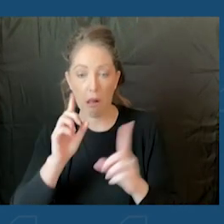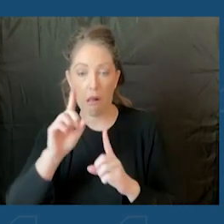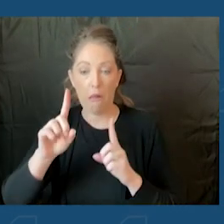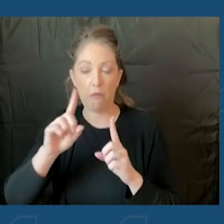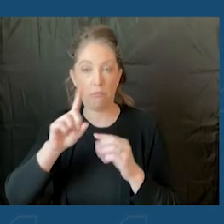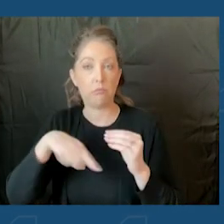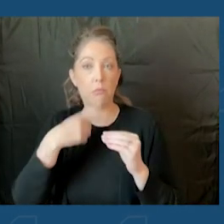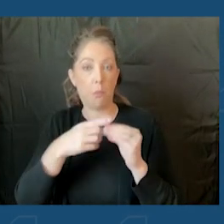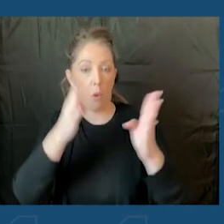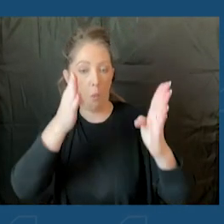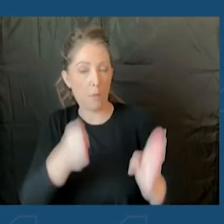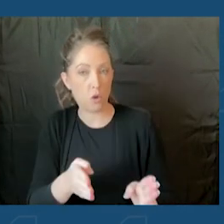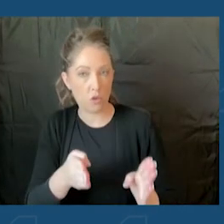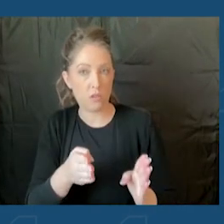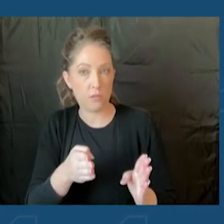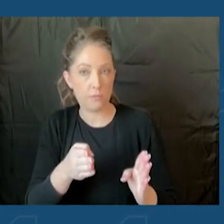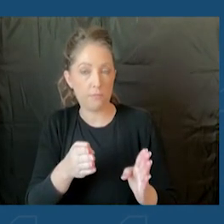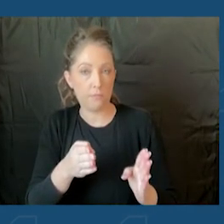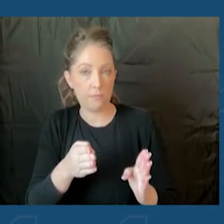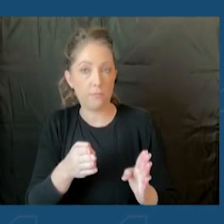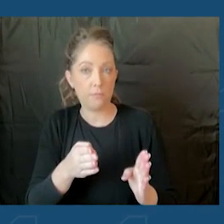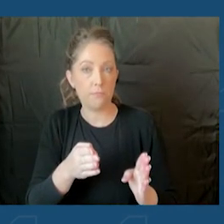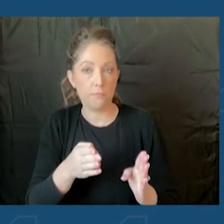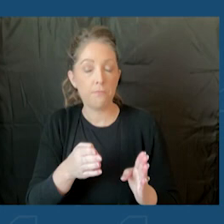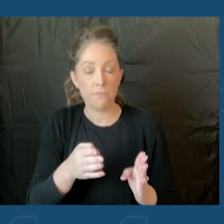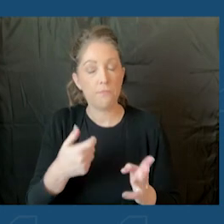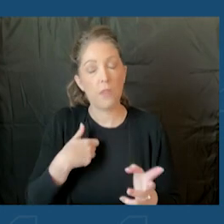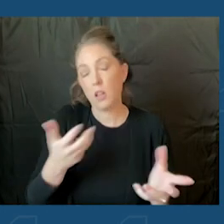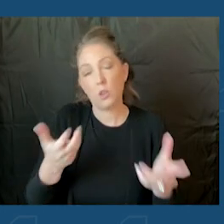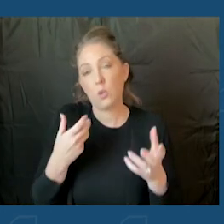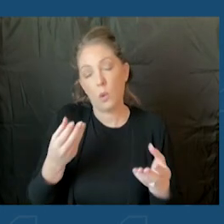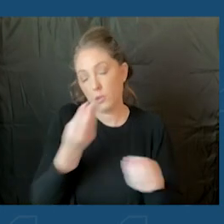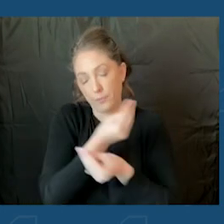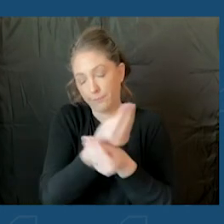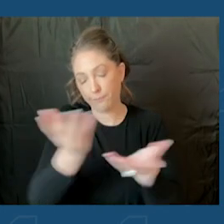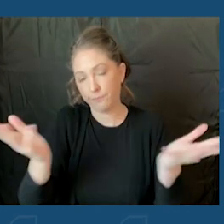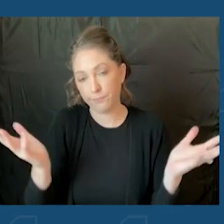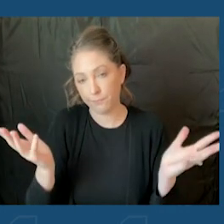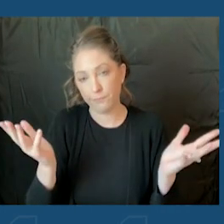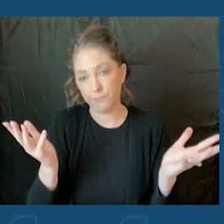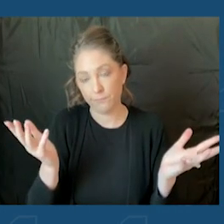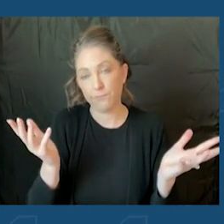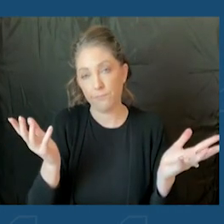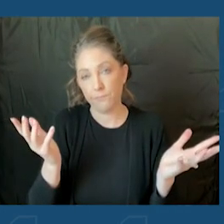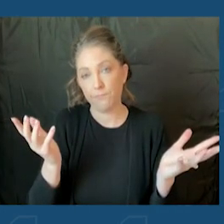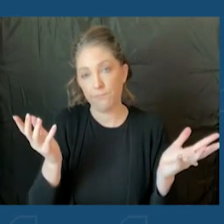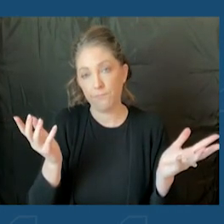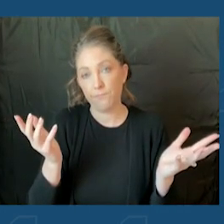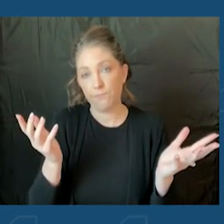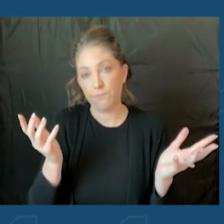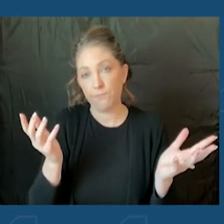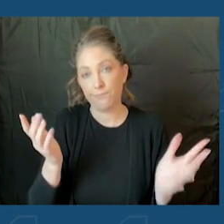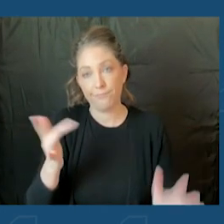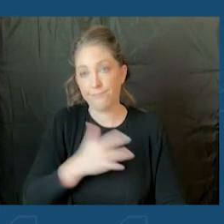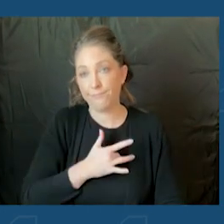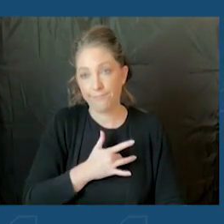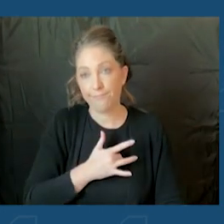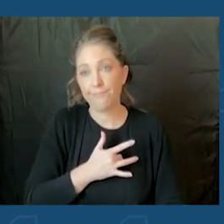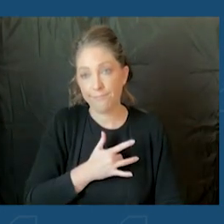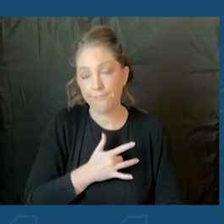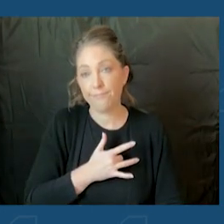brought in that part of the state. So I just wanted to share that with you because it hits right here. It hits all of